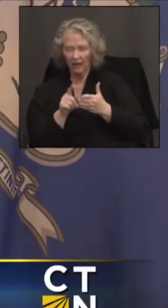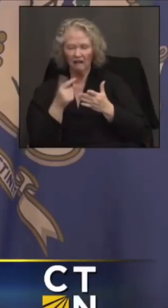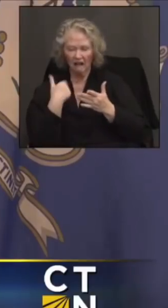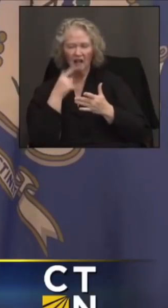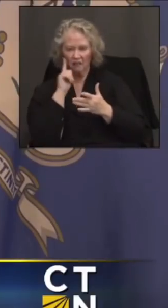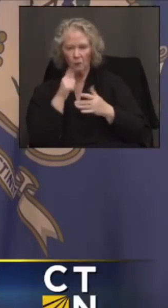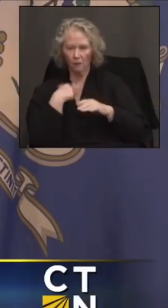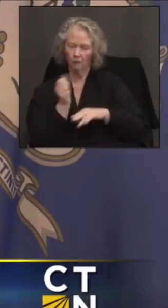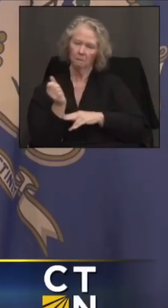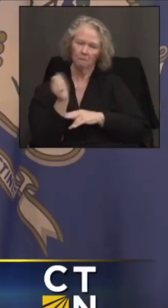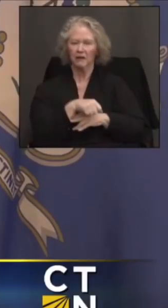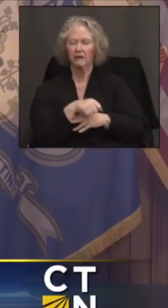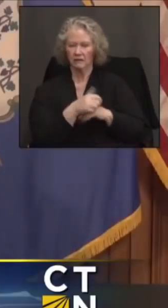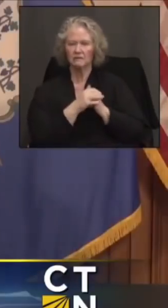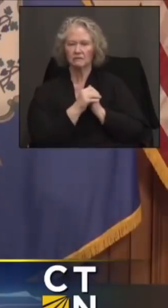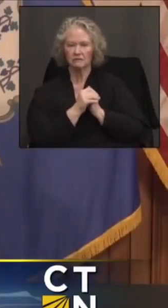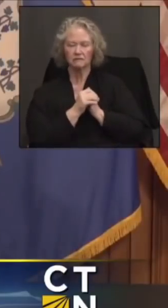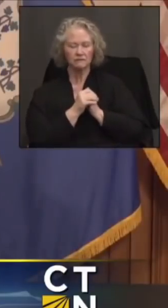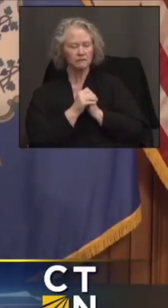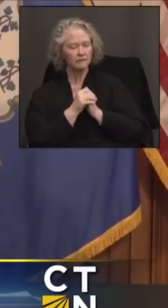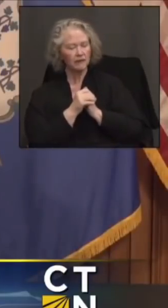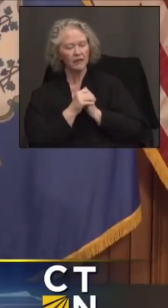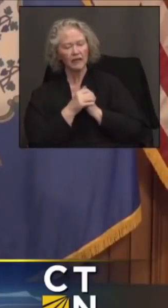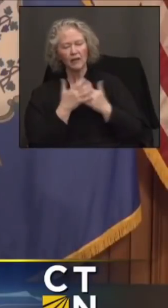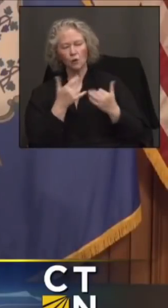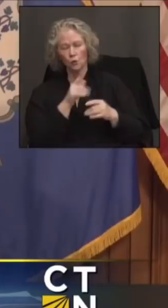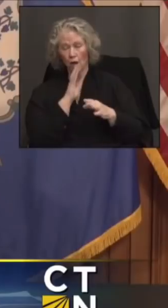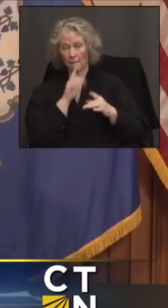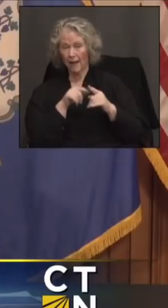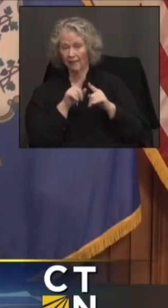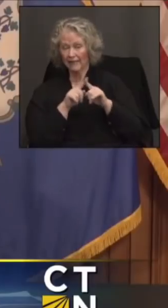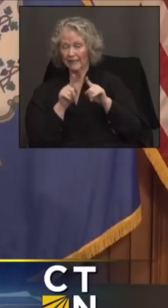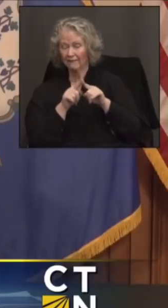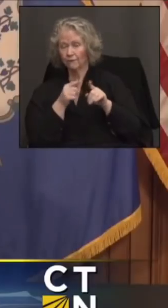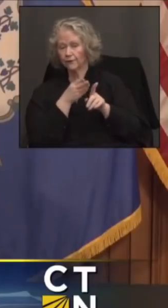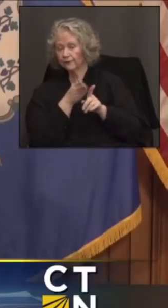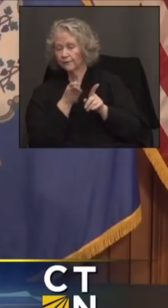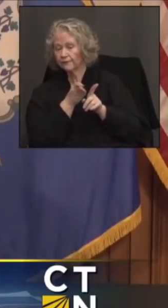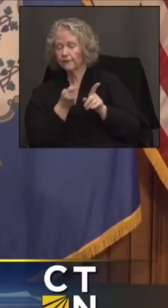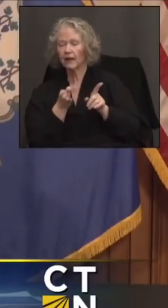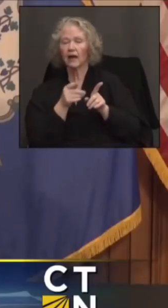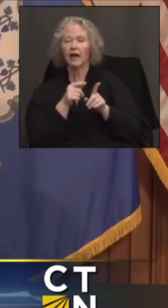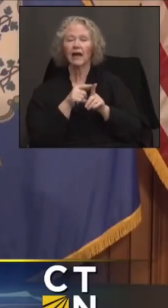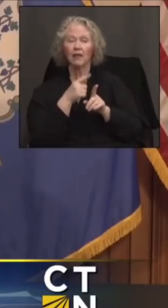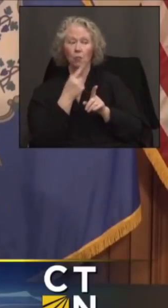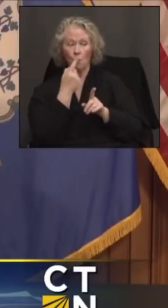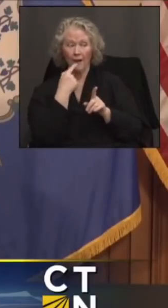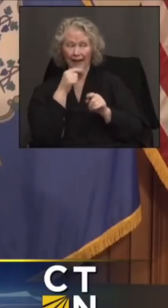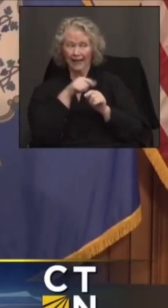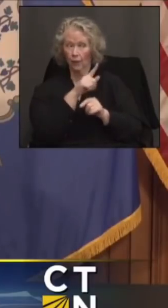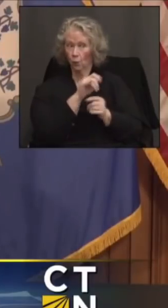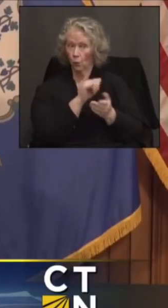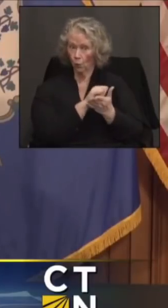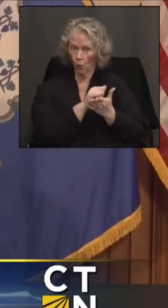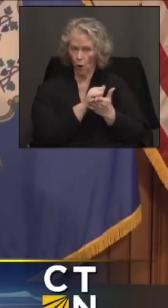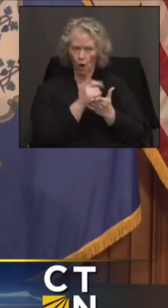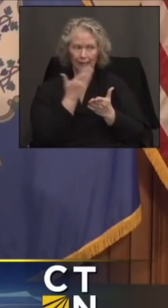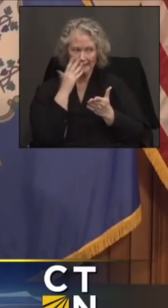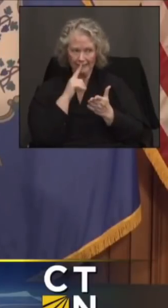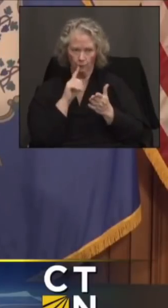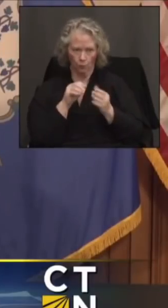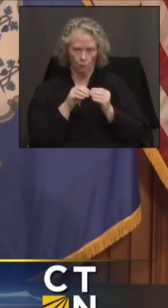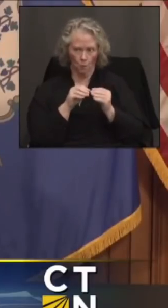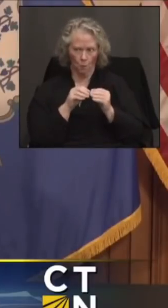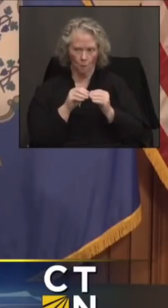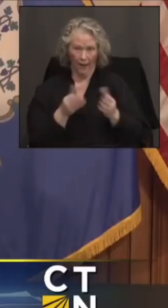thing. And then speaking of the variants, it looks like the variant originally found in New York is increasing here in